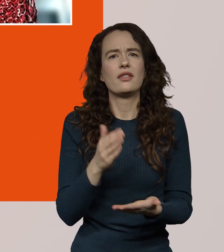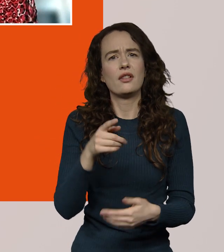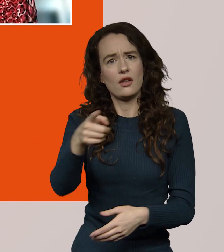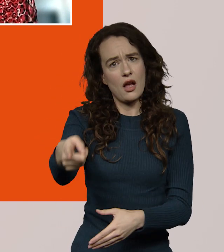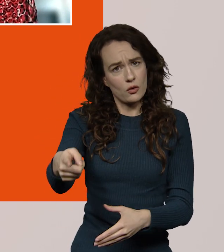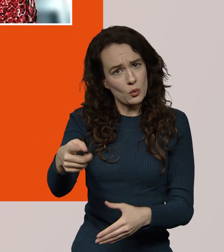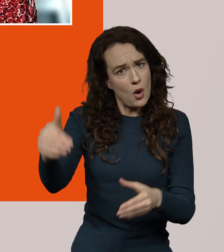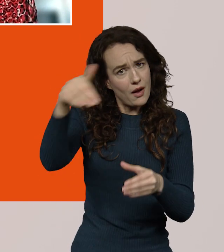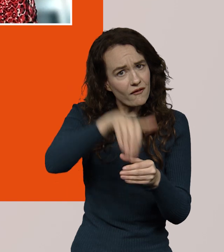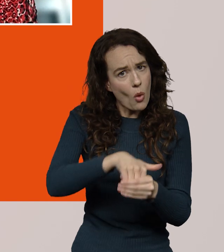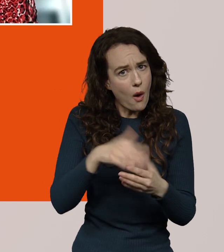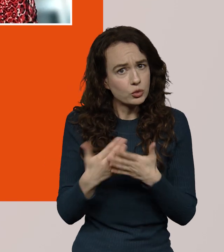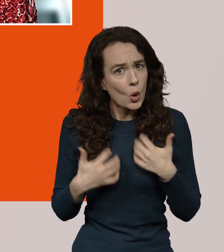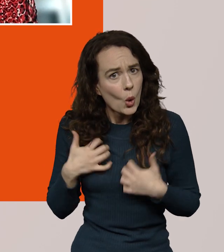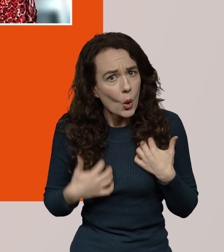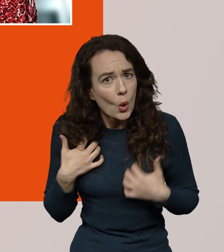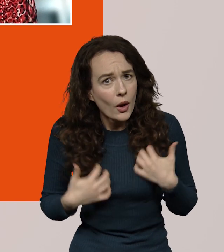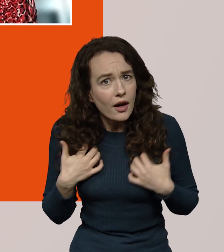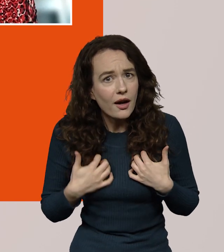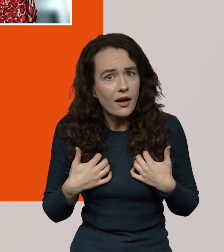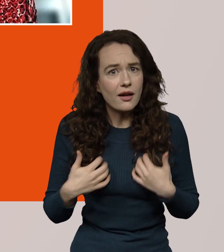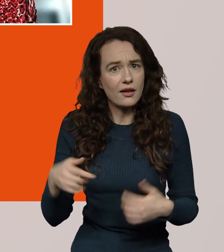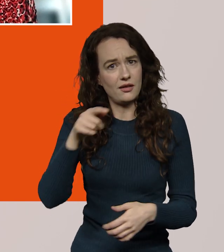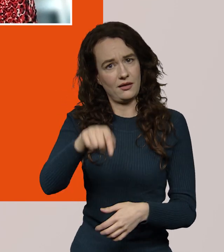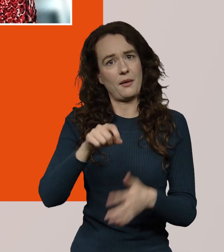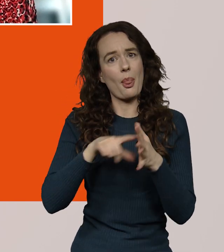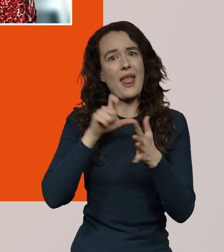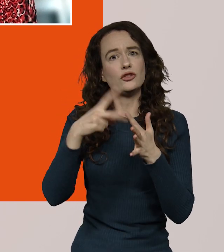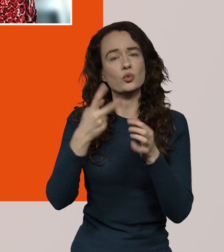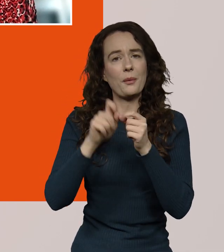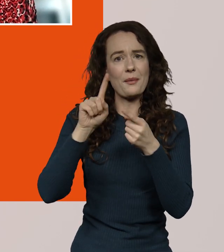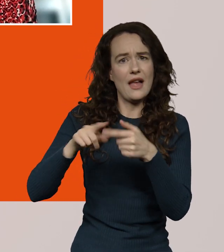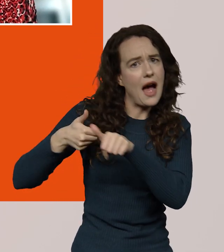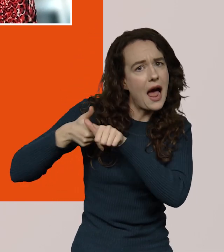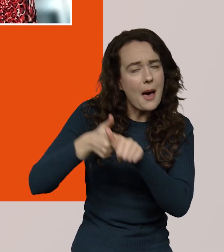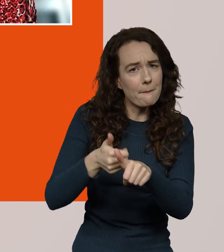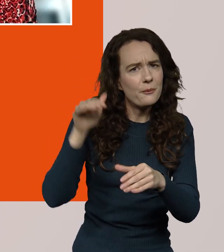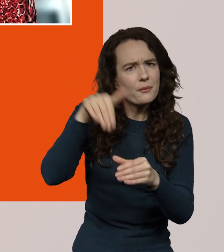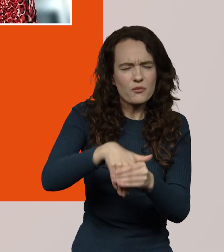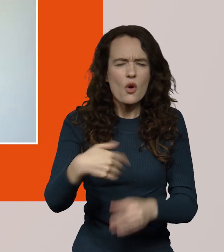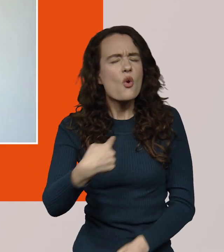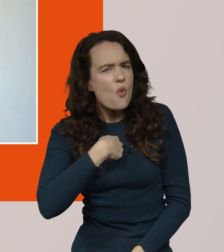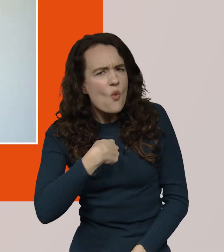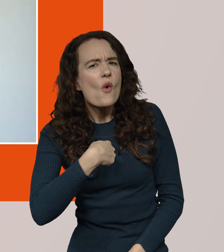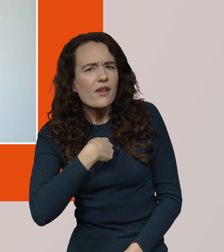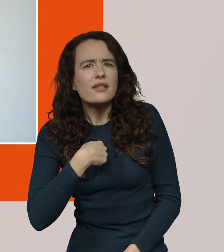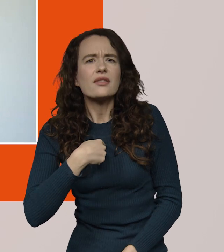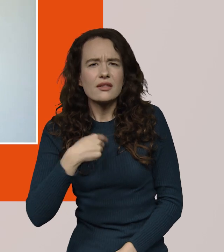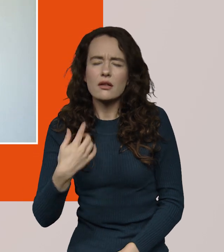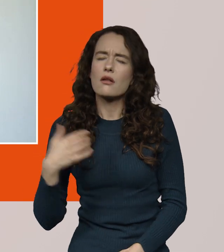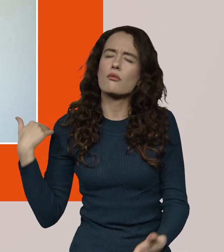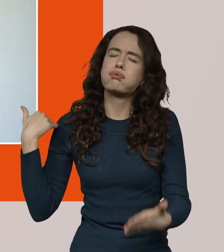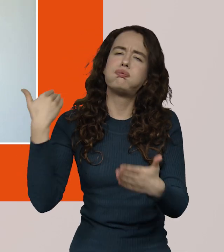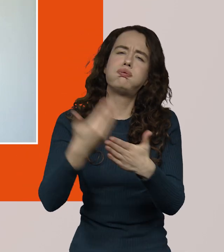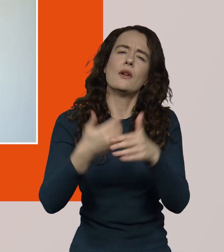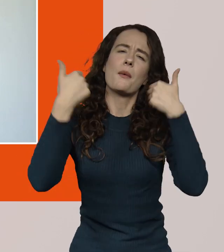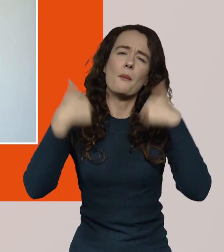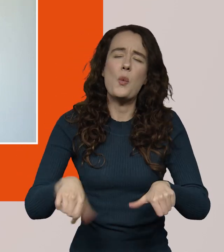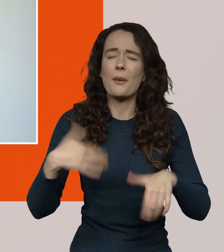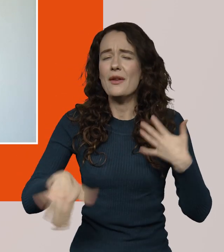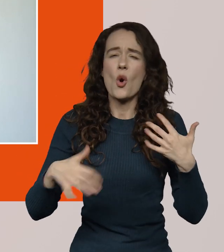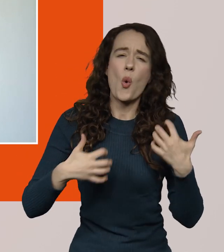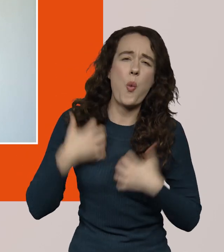all continue to grow and flourish. Thanks for joining us. Oh, thank you so much for that special message.